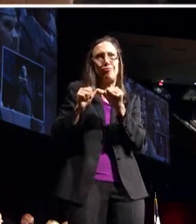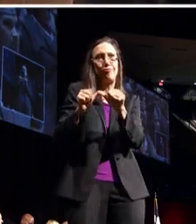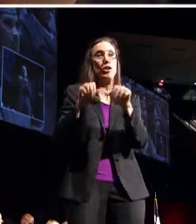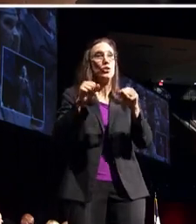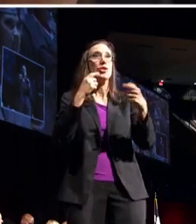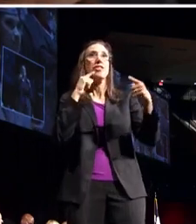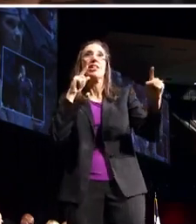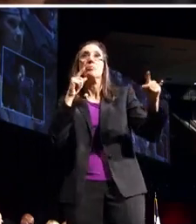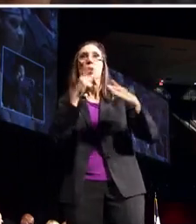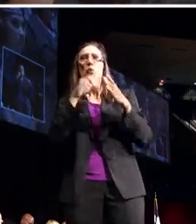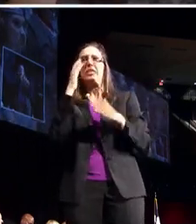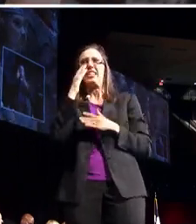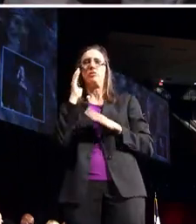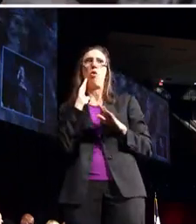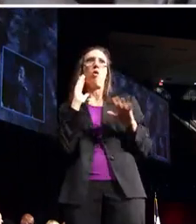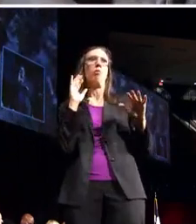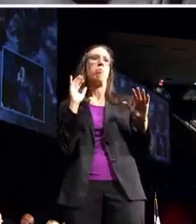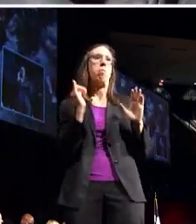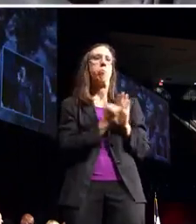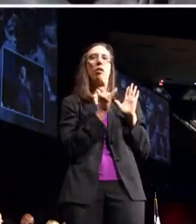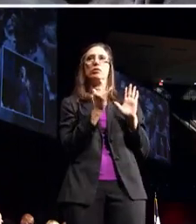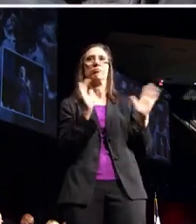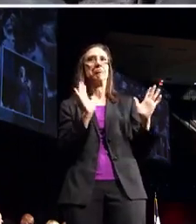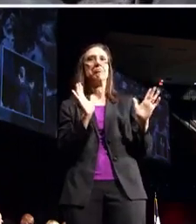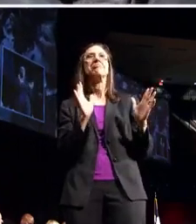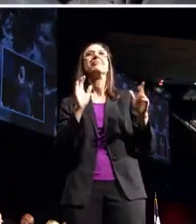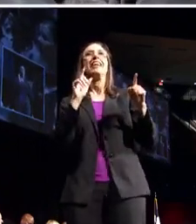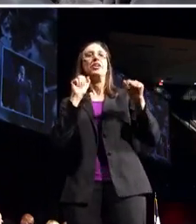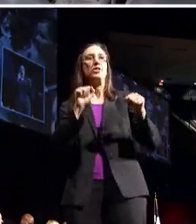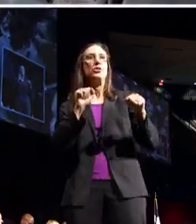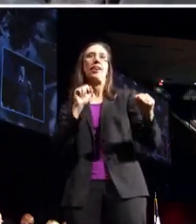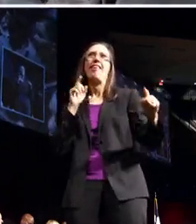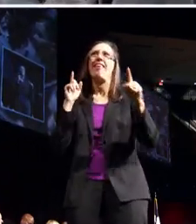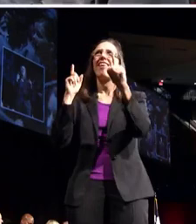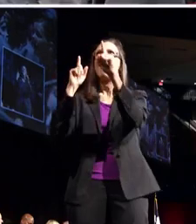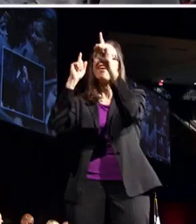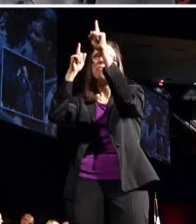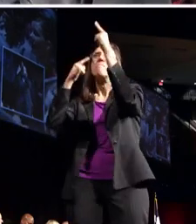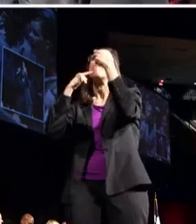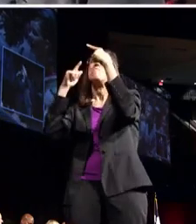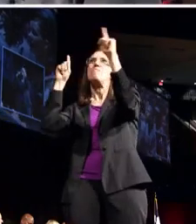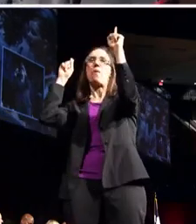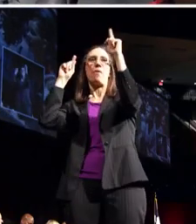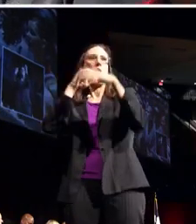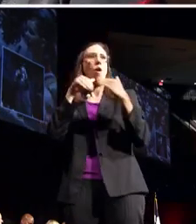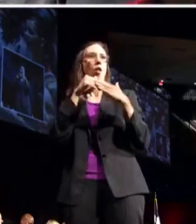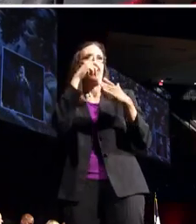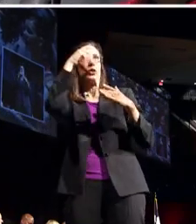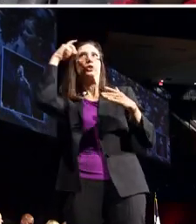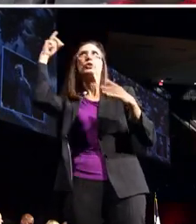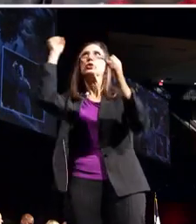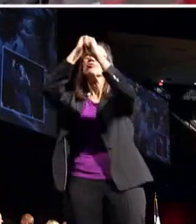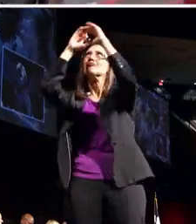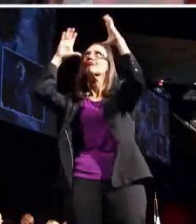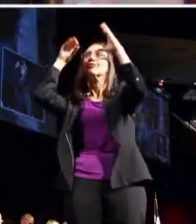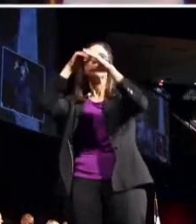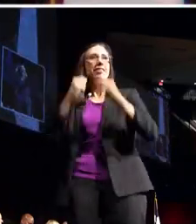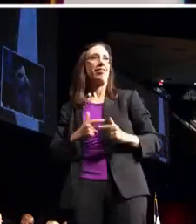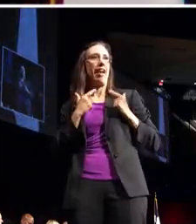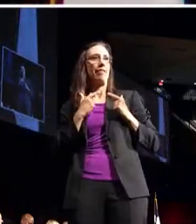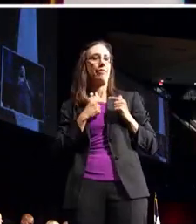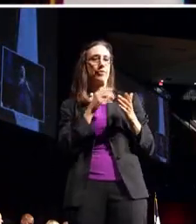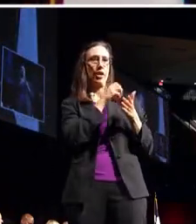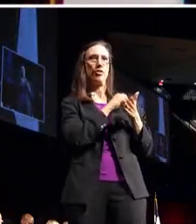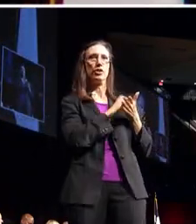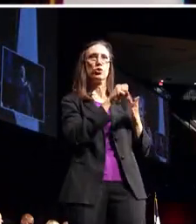can accomplish what seems to be the impossible, and are capable of reaching every single one of your dreams in life. There's a scripture in the Bible